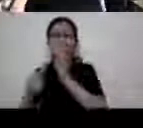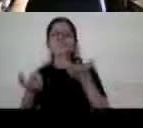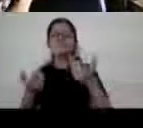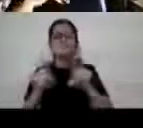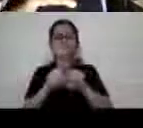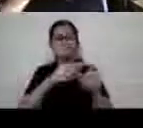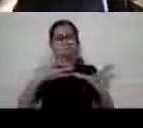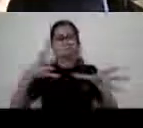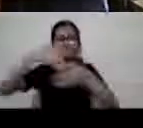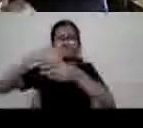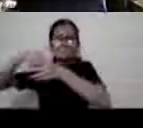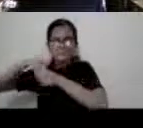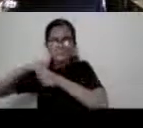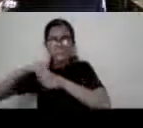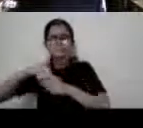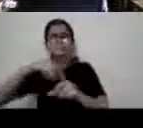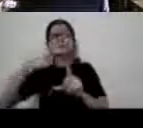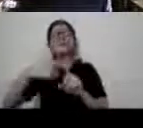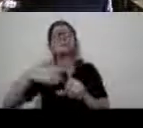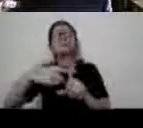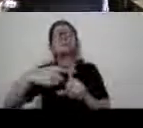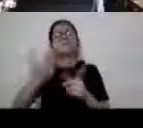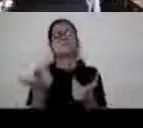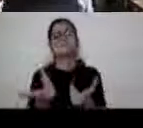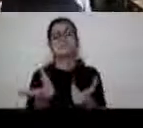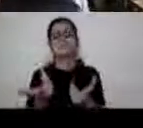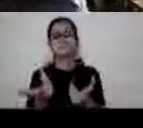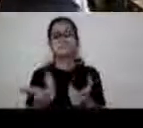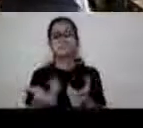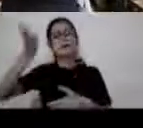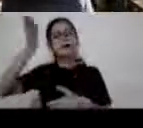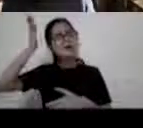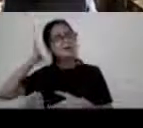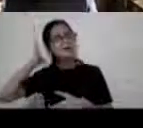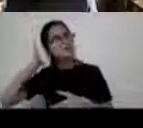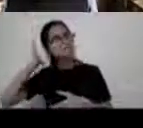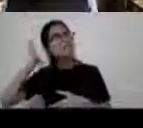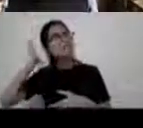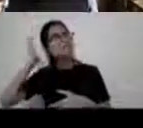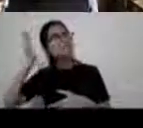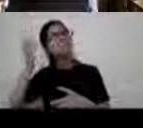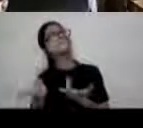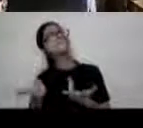up, all the way until the early